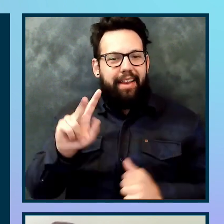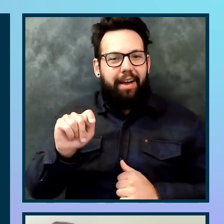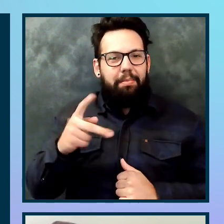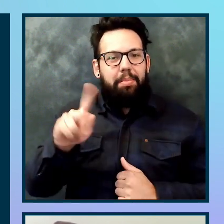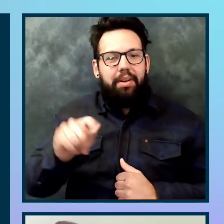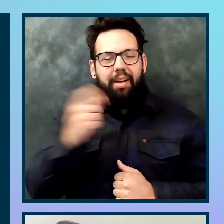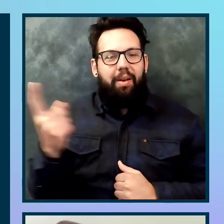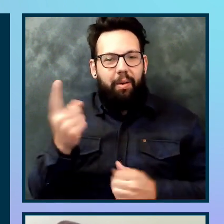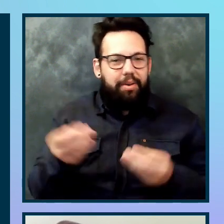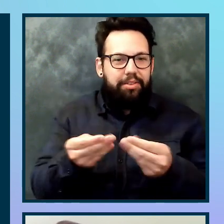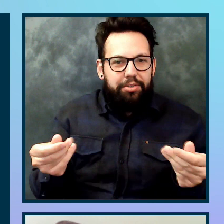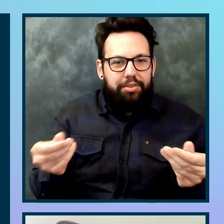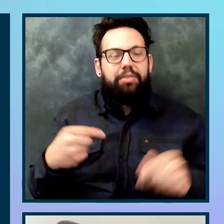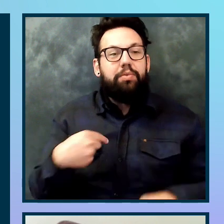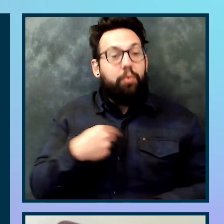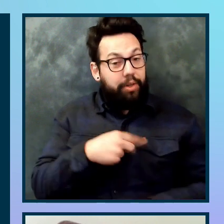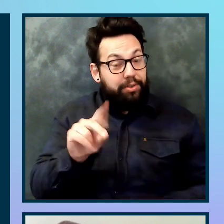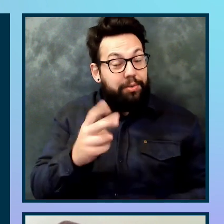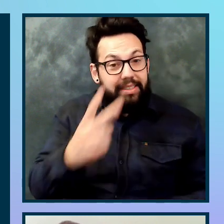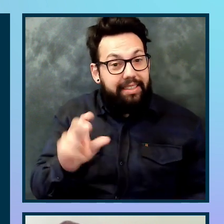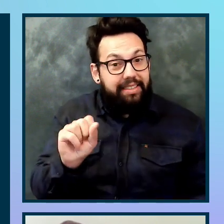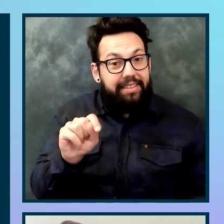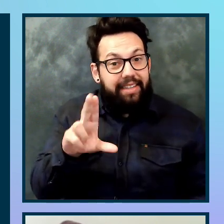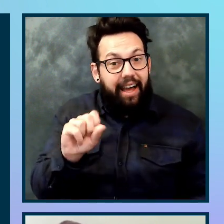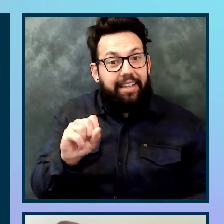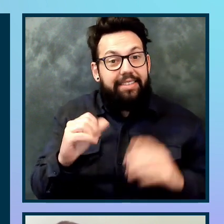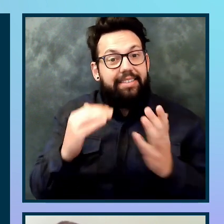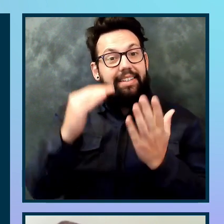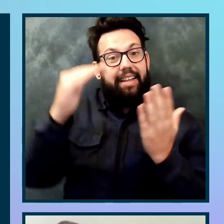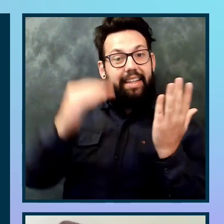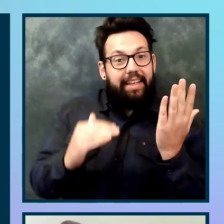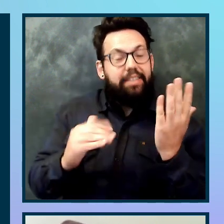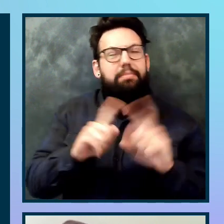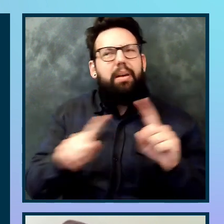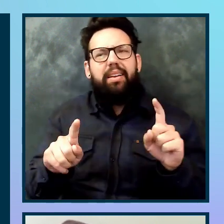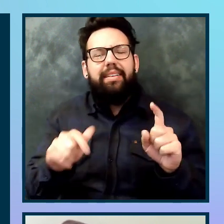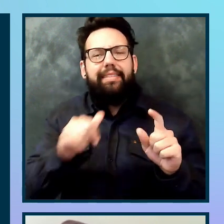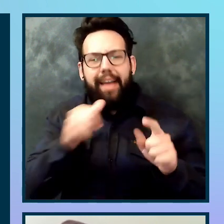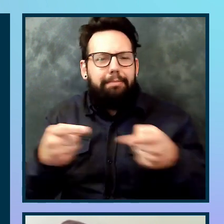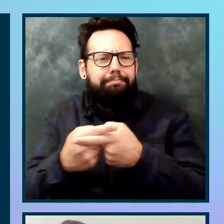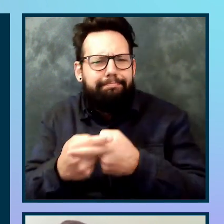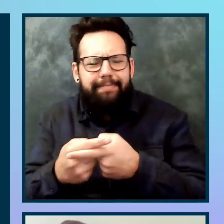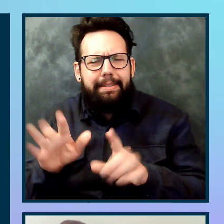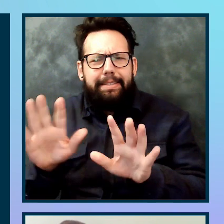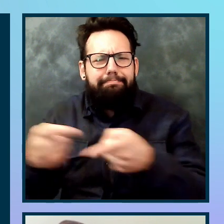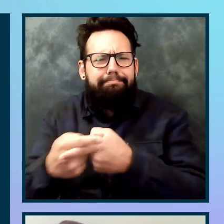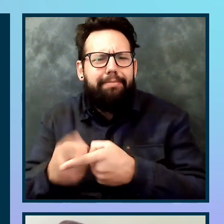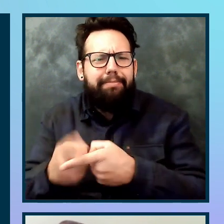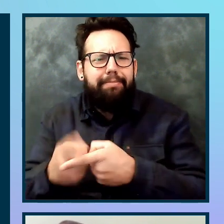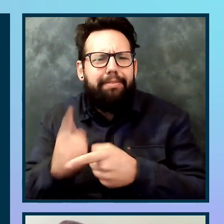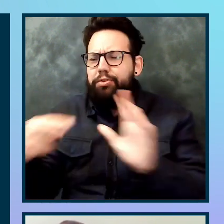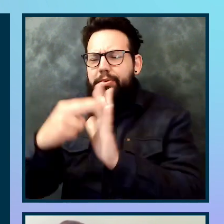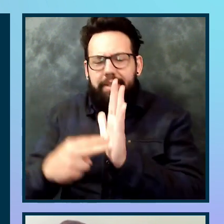do get a status list, but that doesn't really make sense to screen readers when they read it. So always go and check your screen reader. So that doesn't